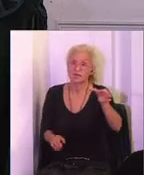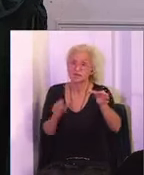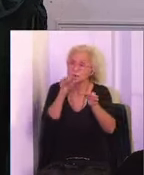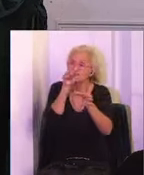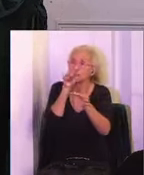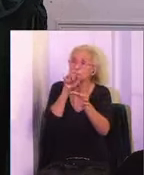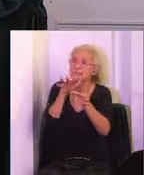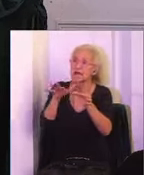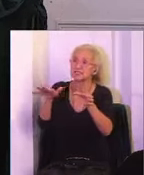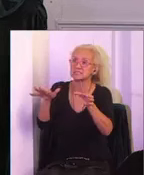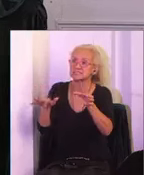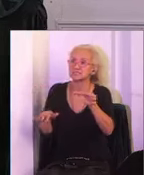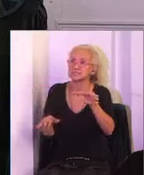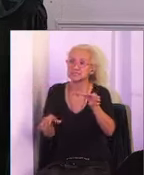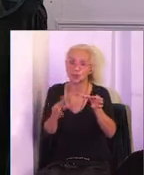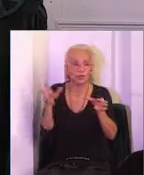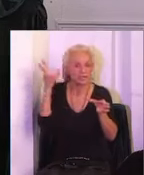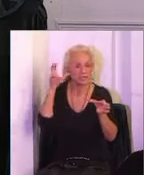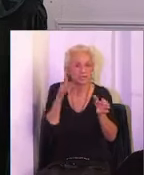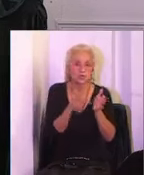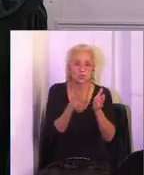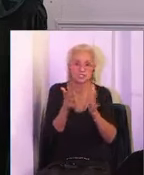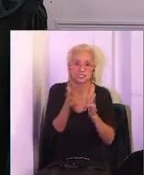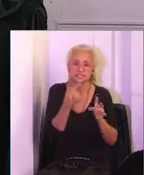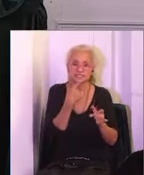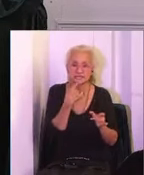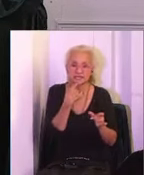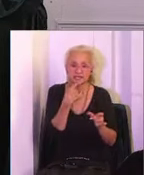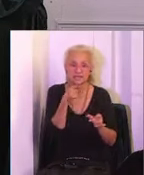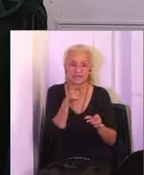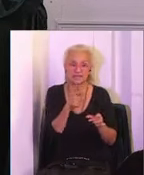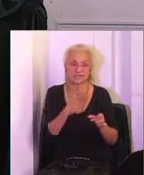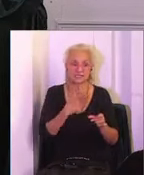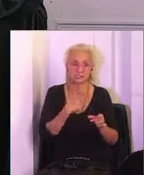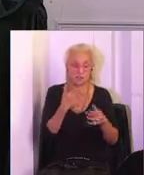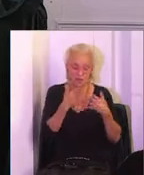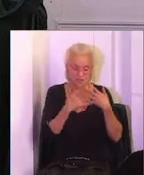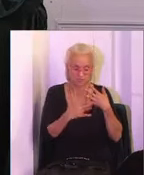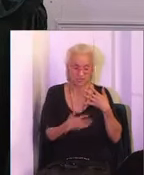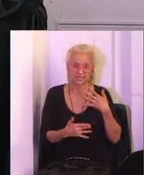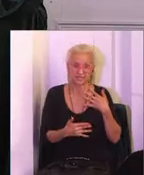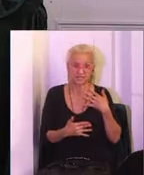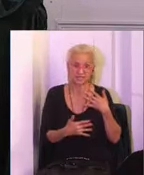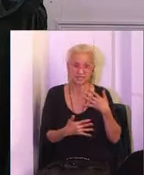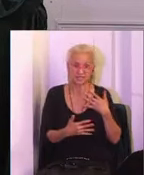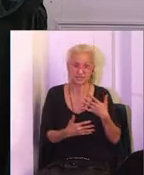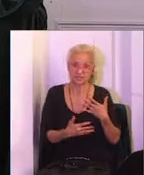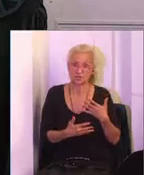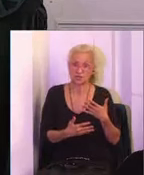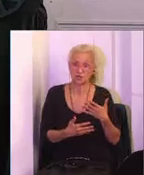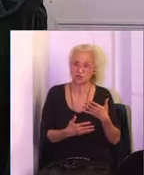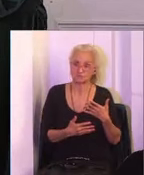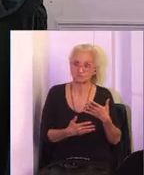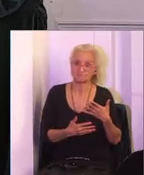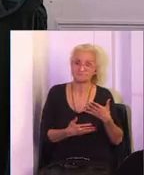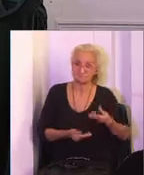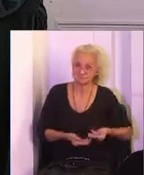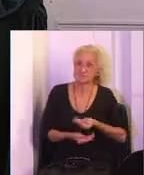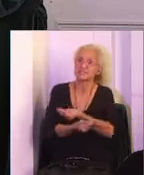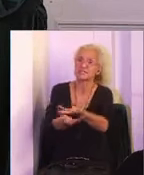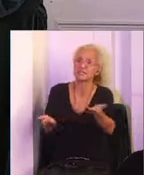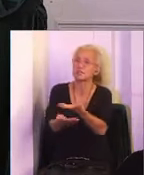As we hear Jesus saying, this is my blood, entrusted to you to